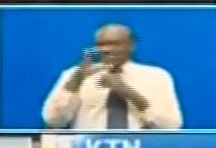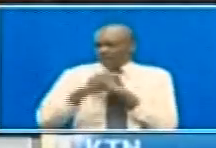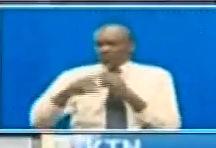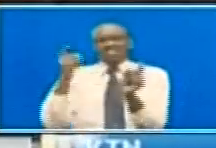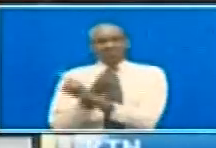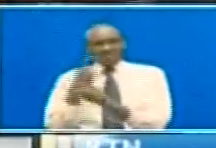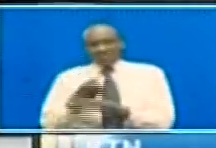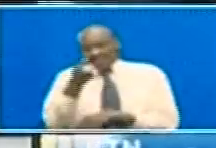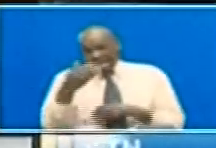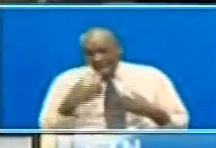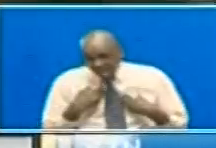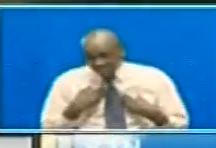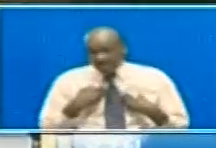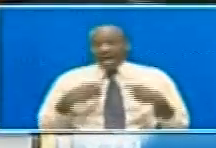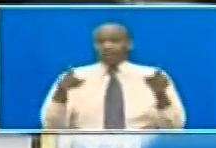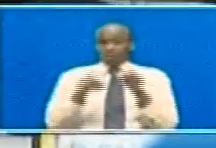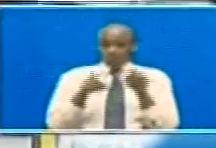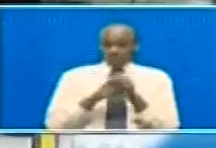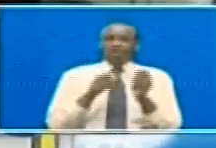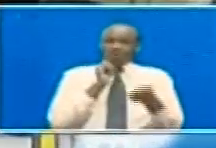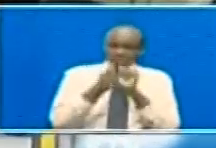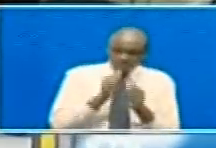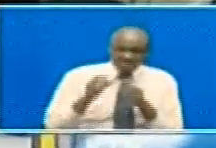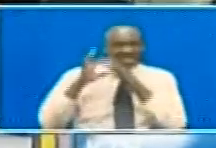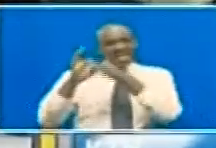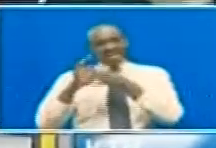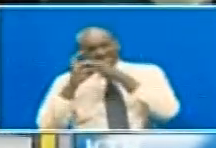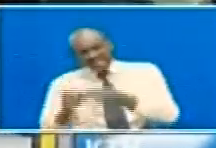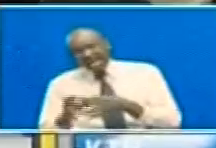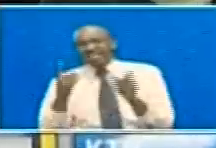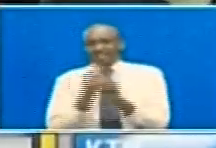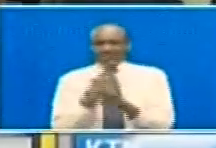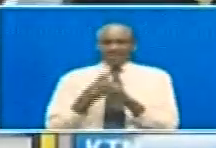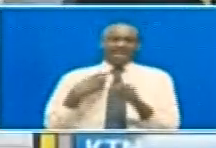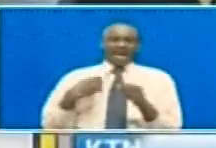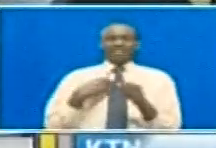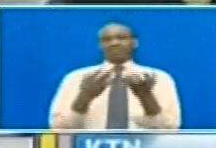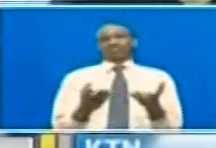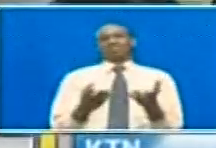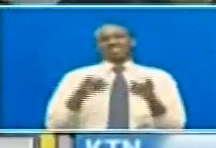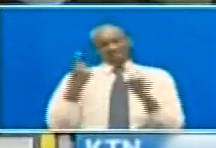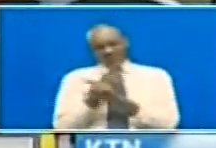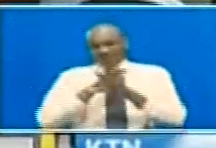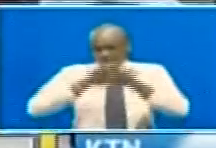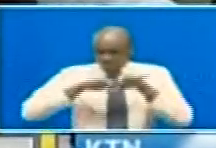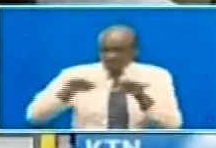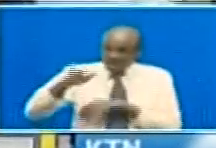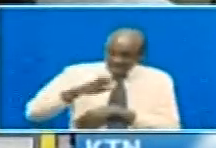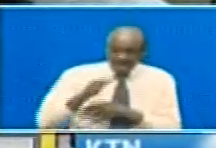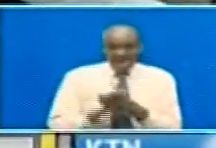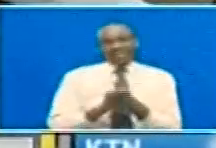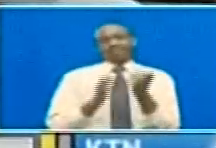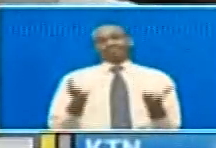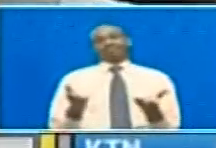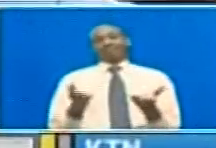rich diversification into cultural, sports, nature, and the traditional products, sandy beaches, and safari products.